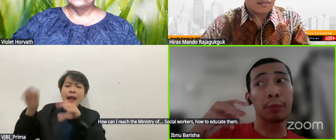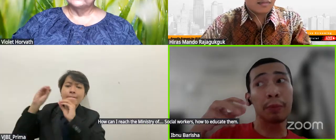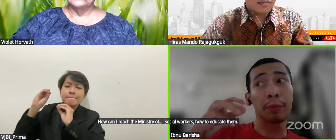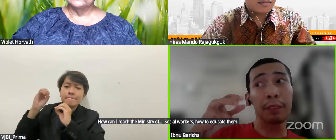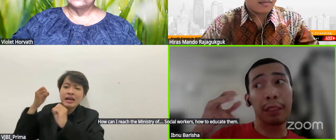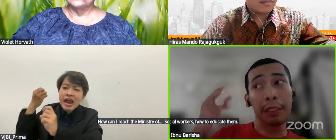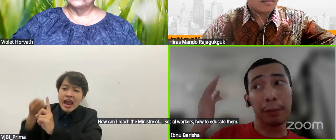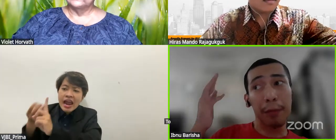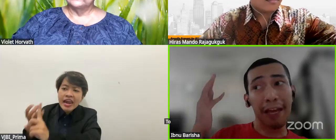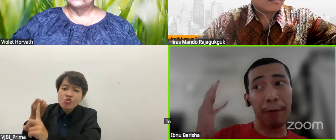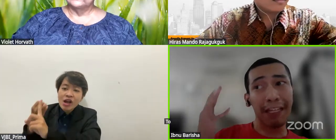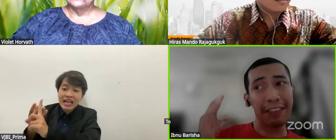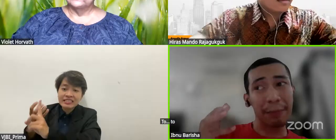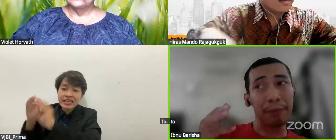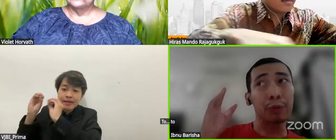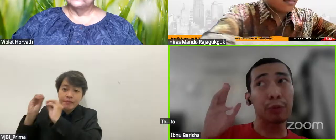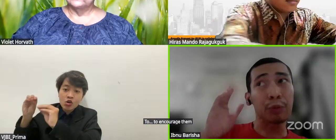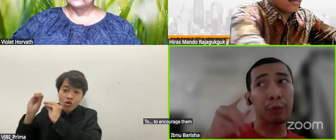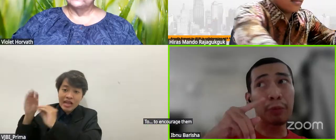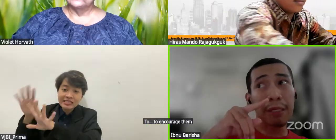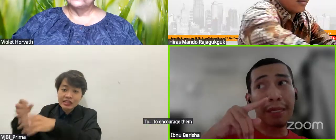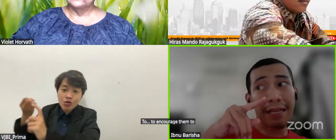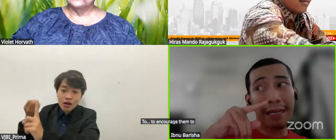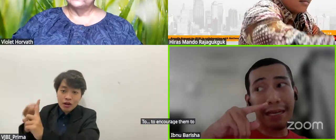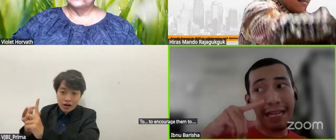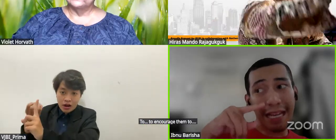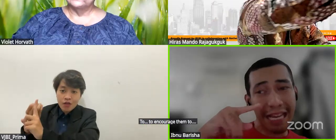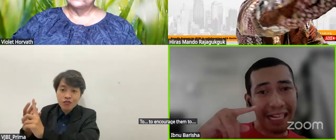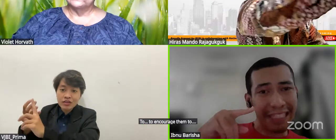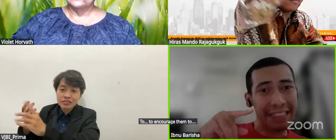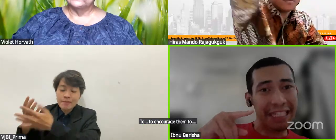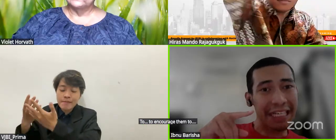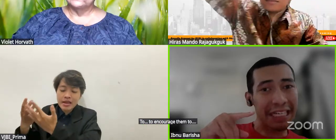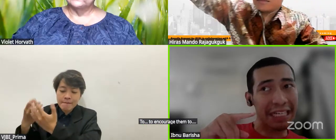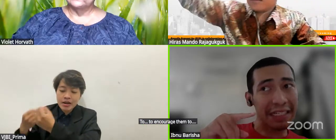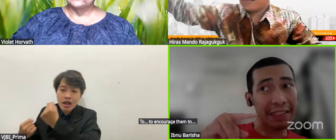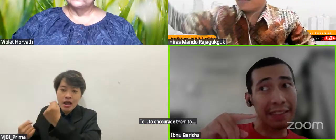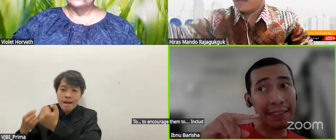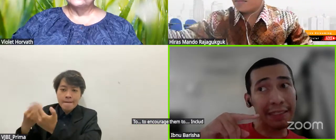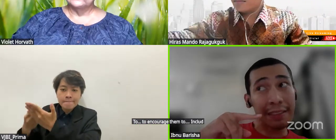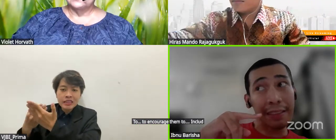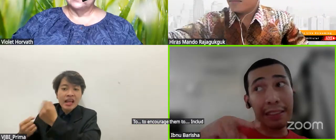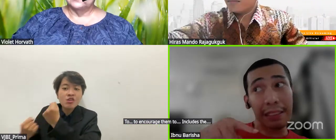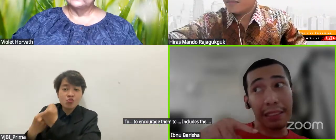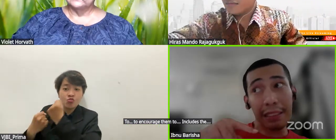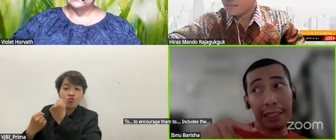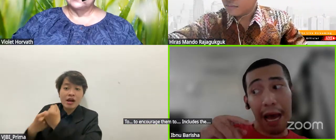to encourage them to increase